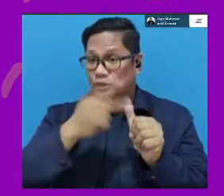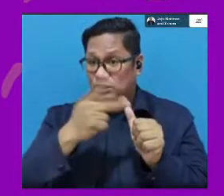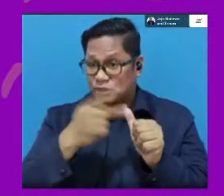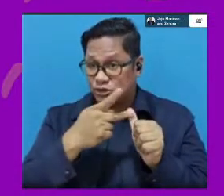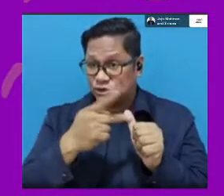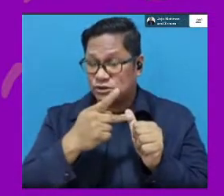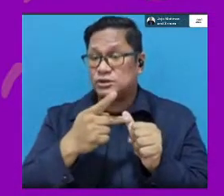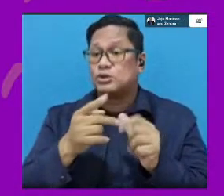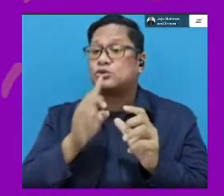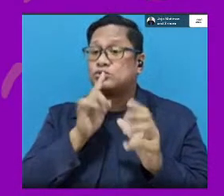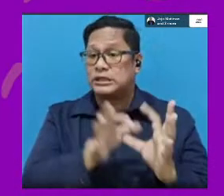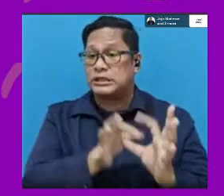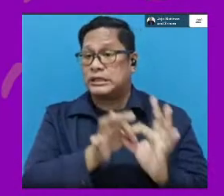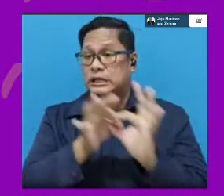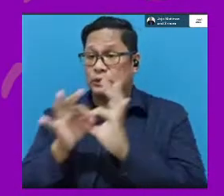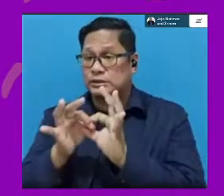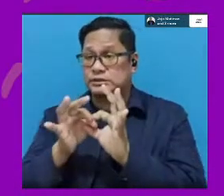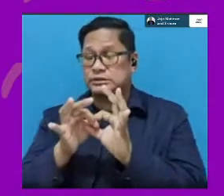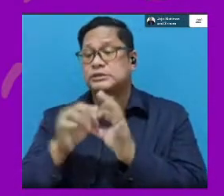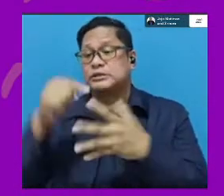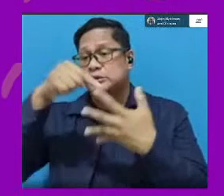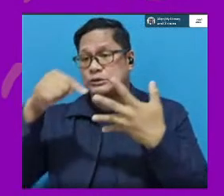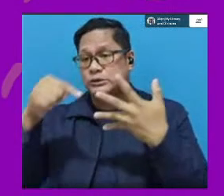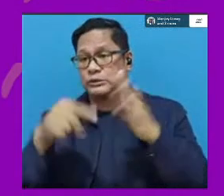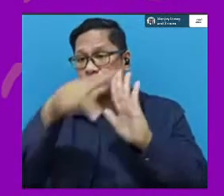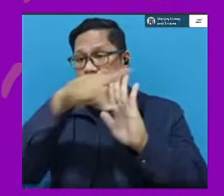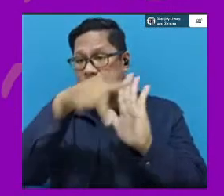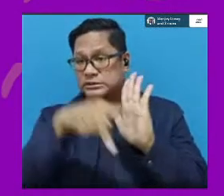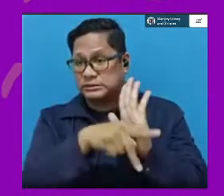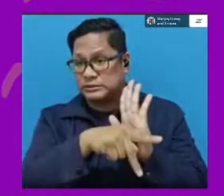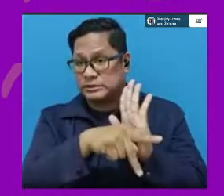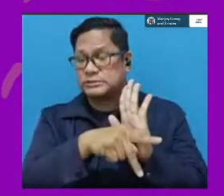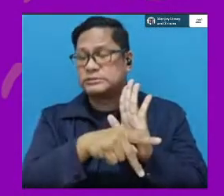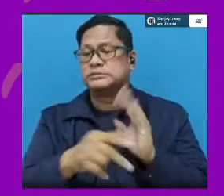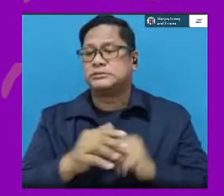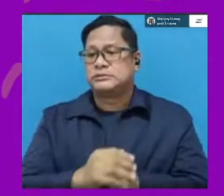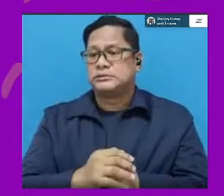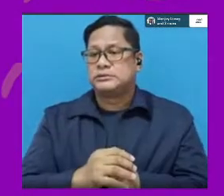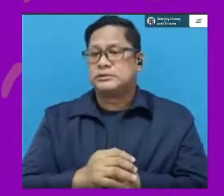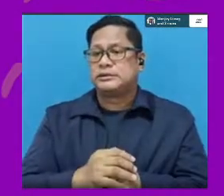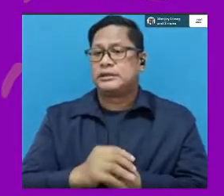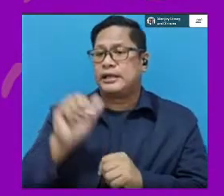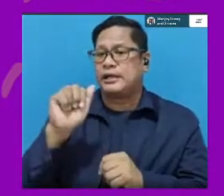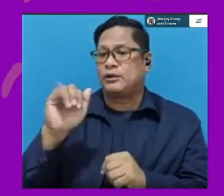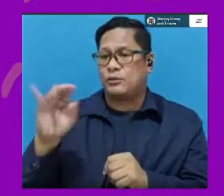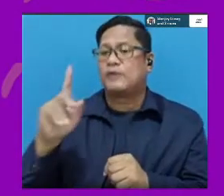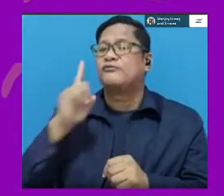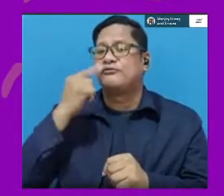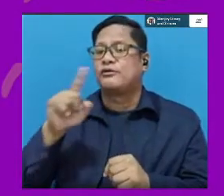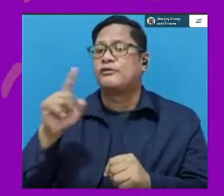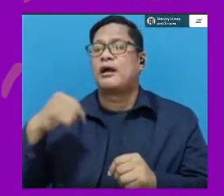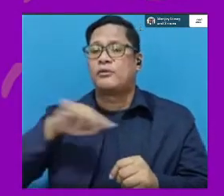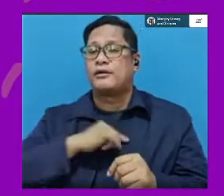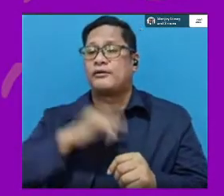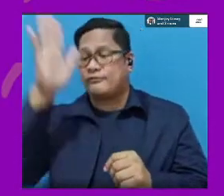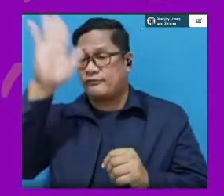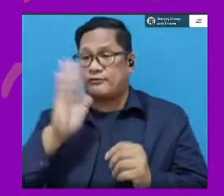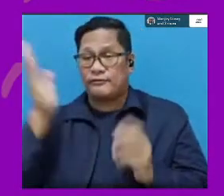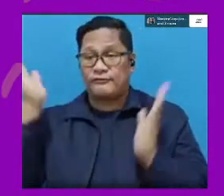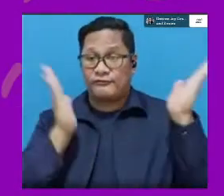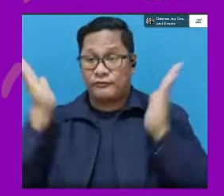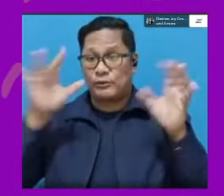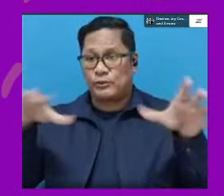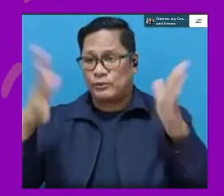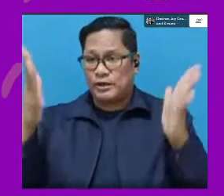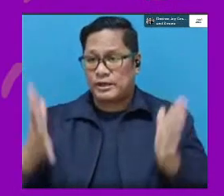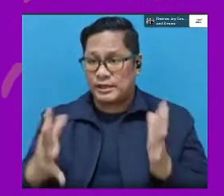anchored on the following principles. Of course, for our A1 are the frontline workers. The following principles are as